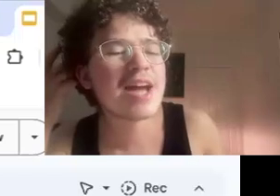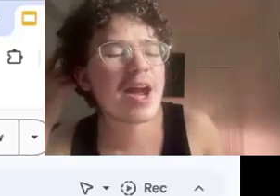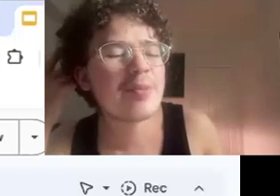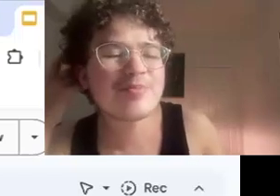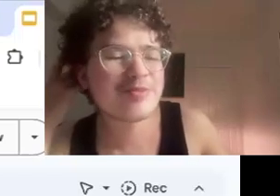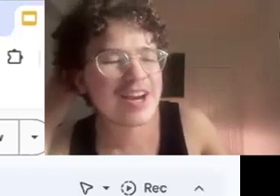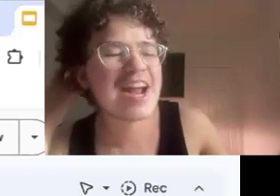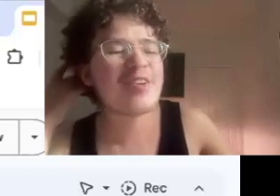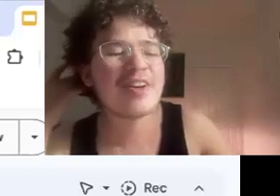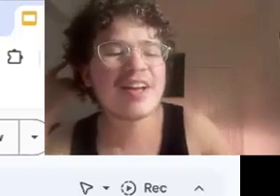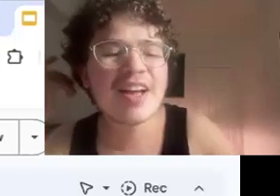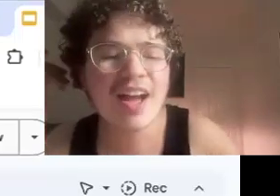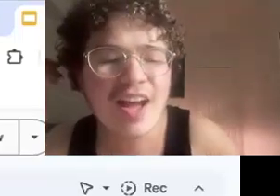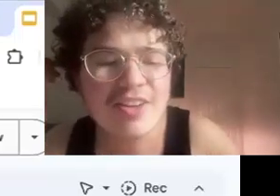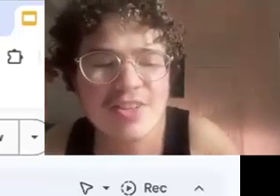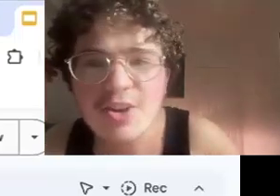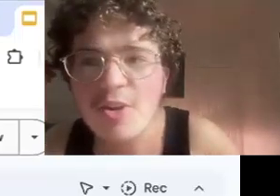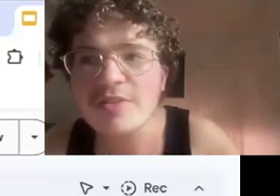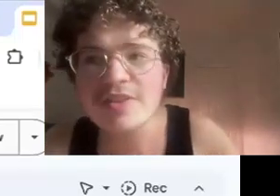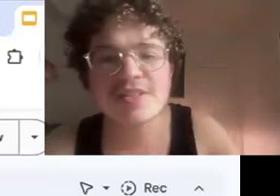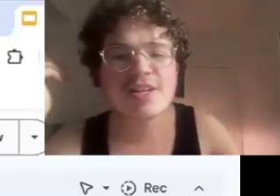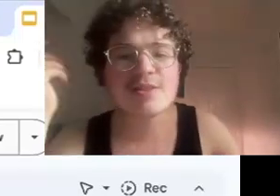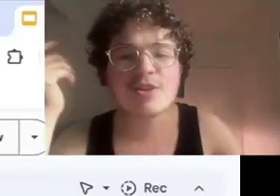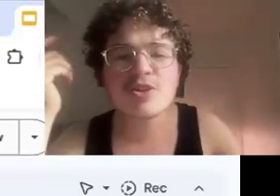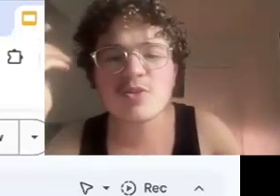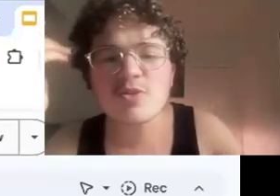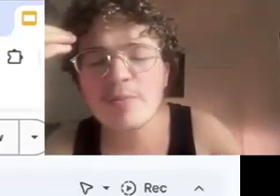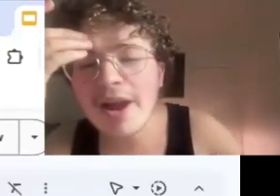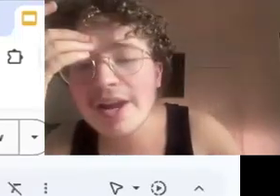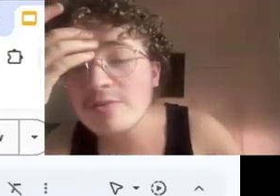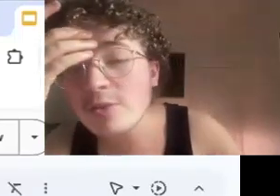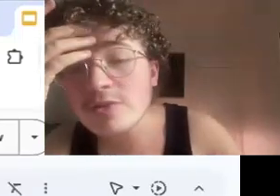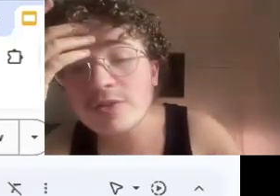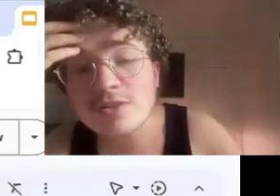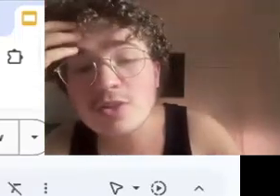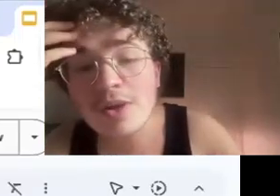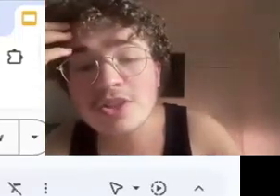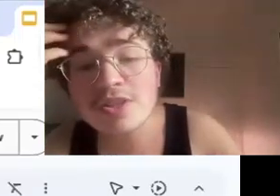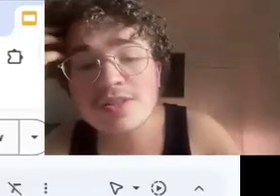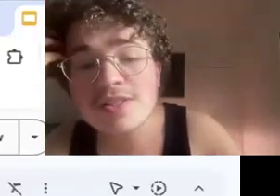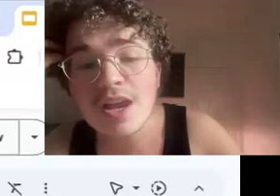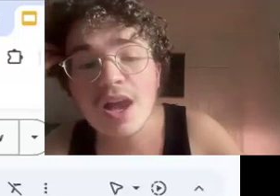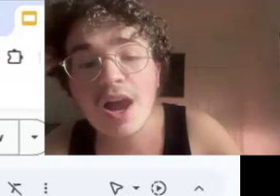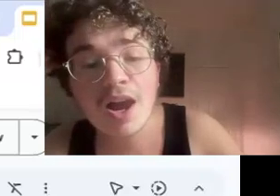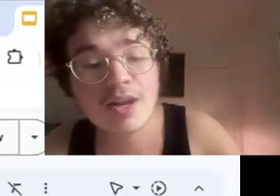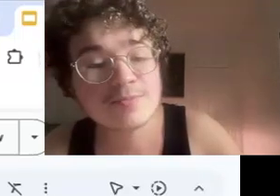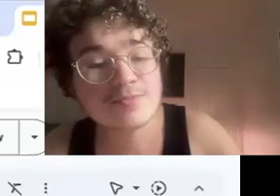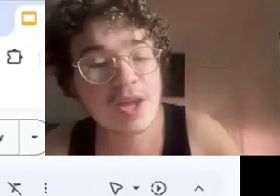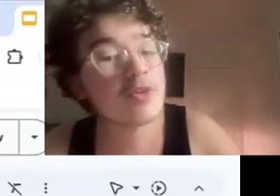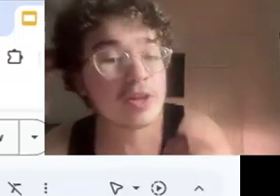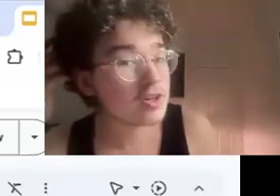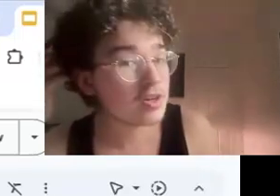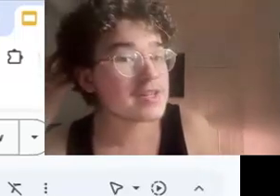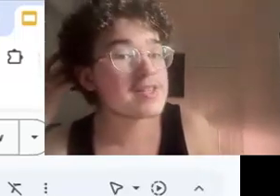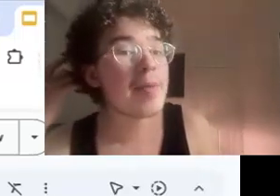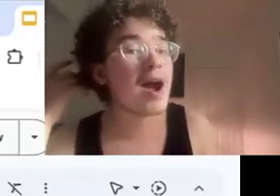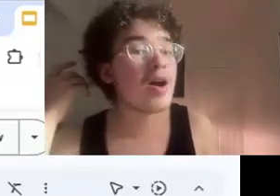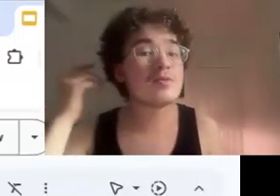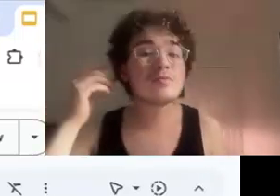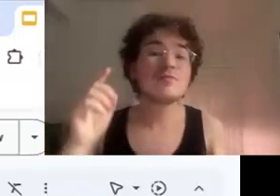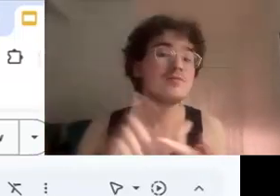a formal precedent relationship between these three bodies of law, but I think that the ways in which they all involve medical